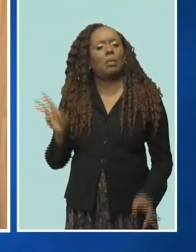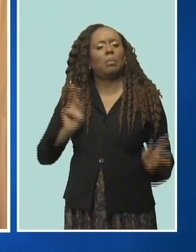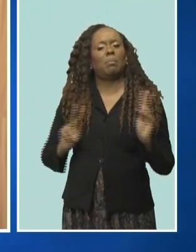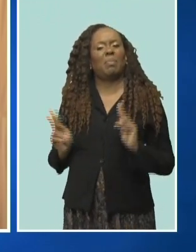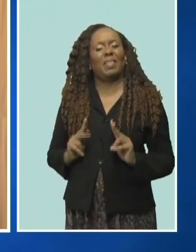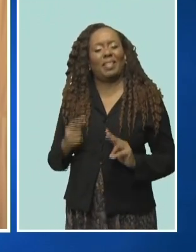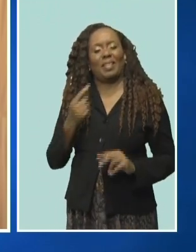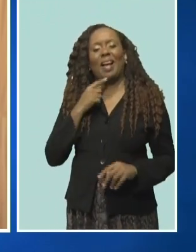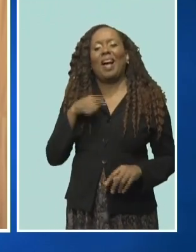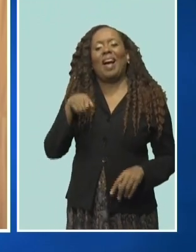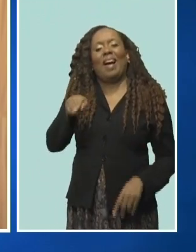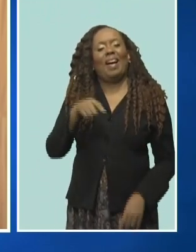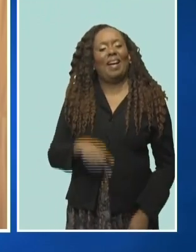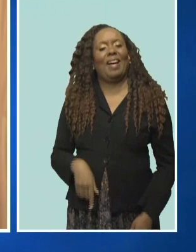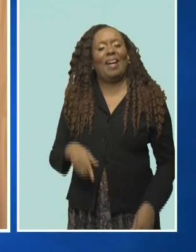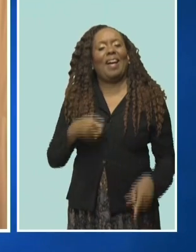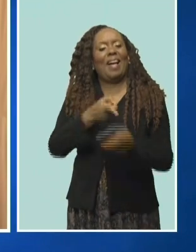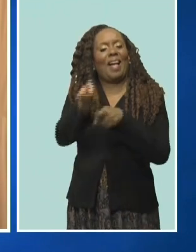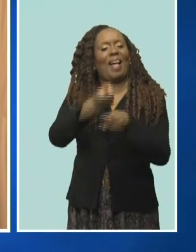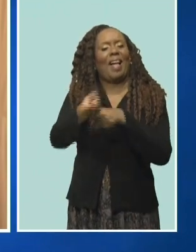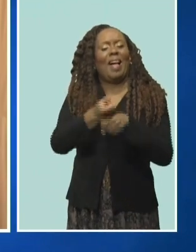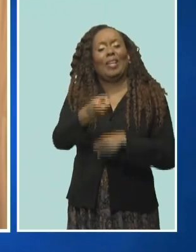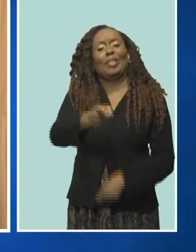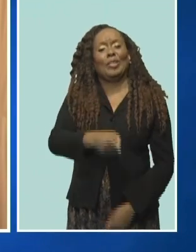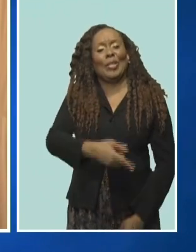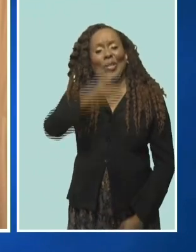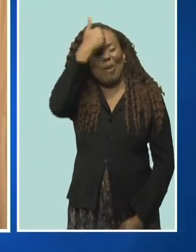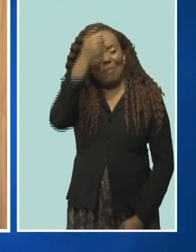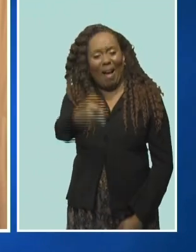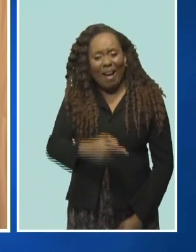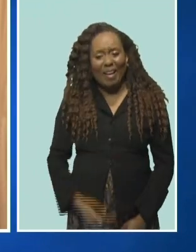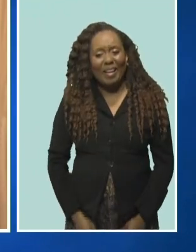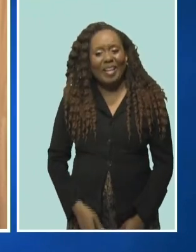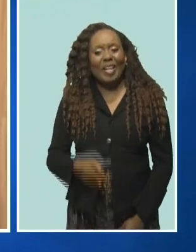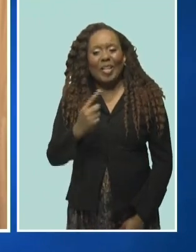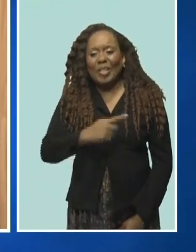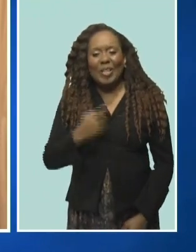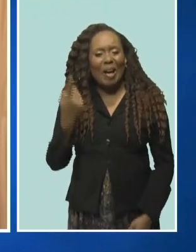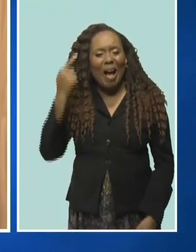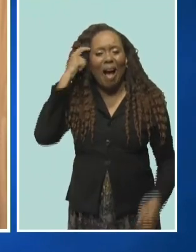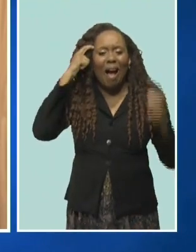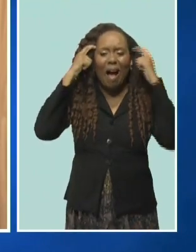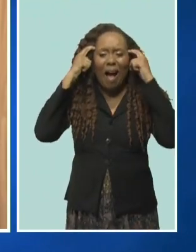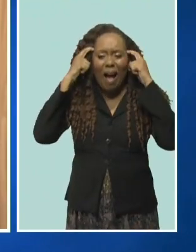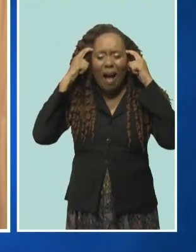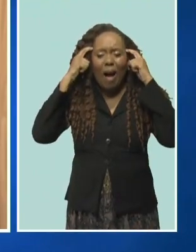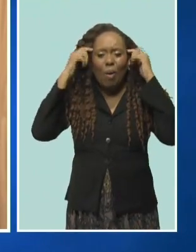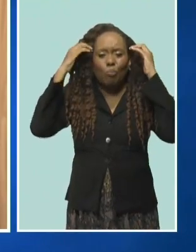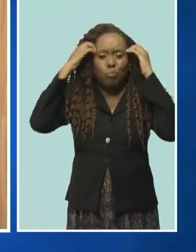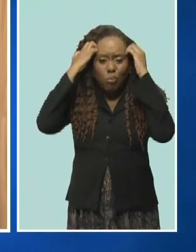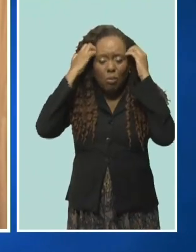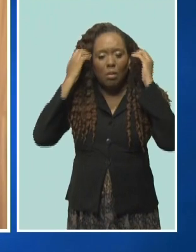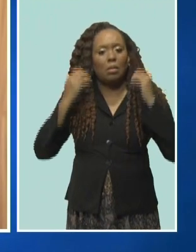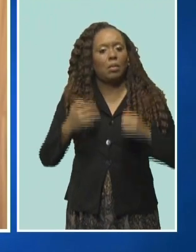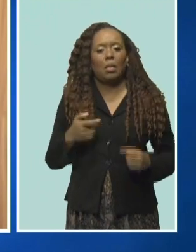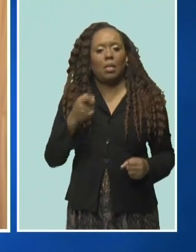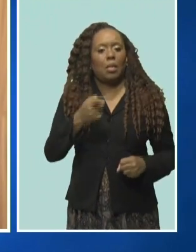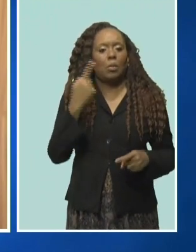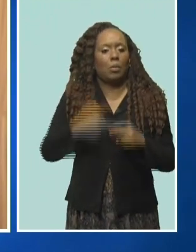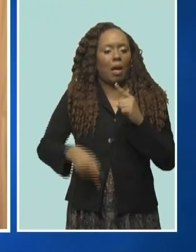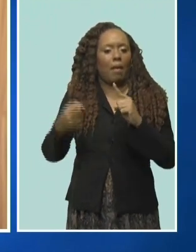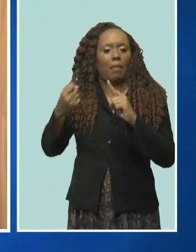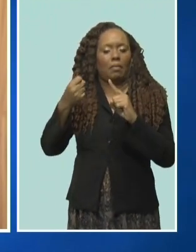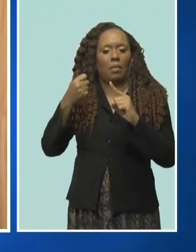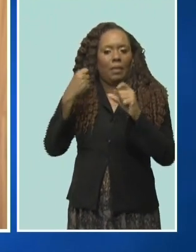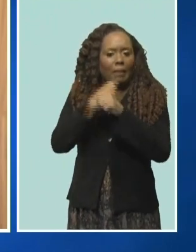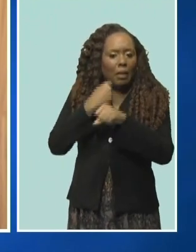front of everybody, and you ain't gonna have no capacity to fight back because the drugs have taken control of your mind.